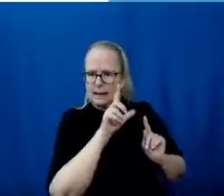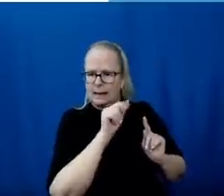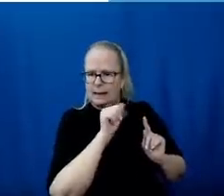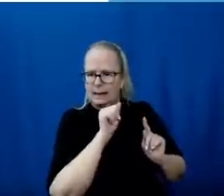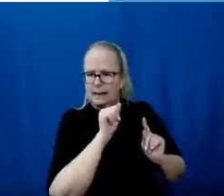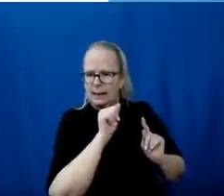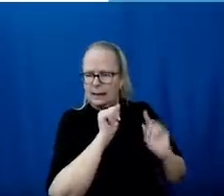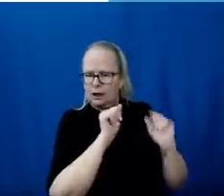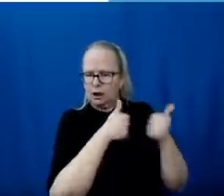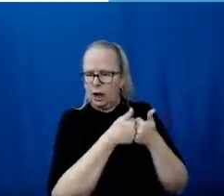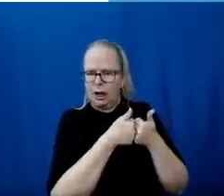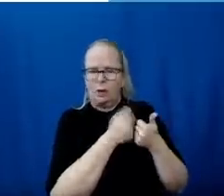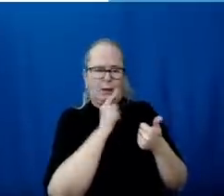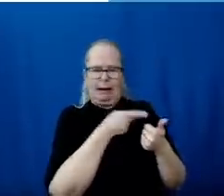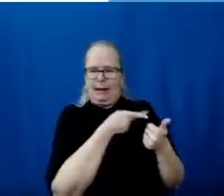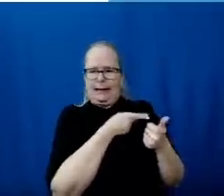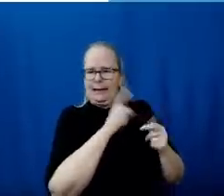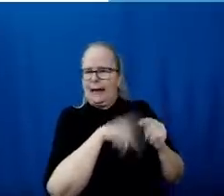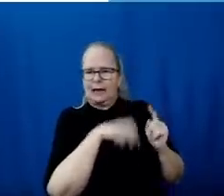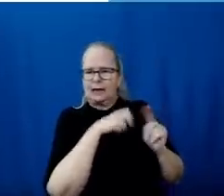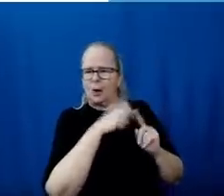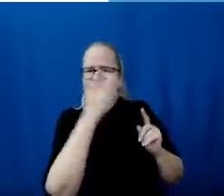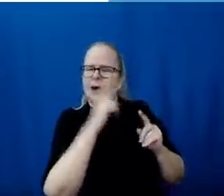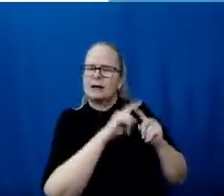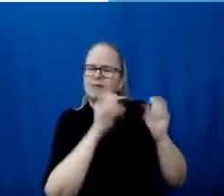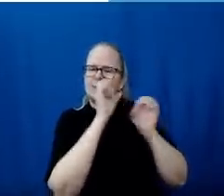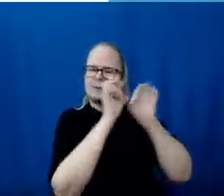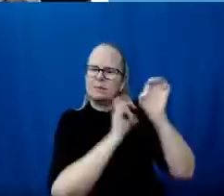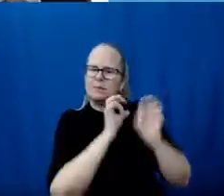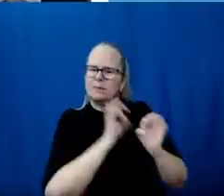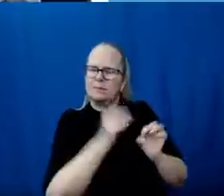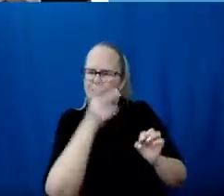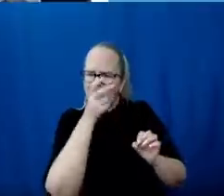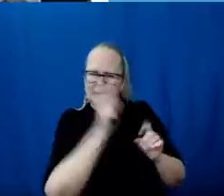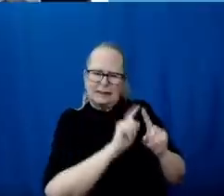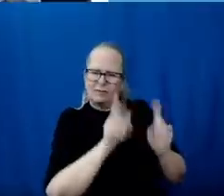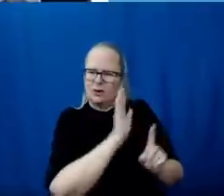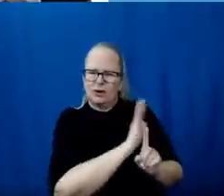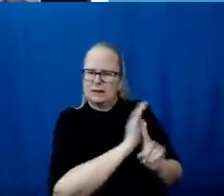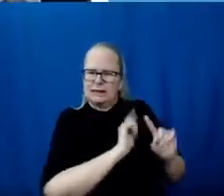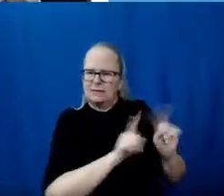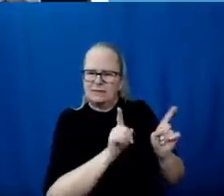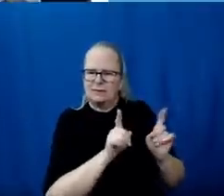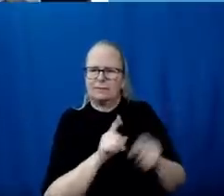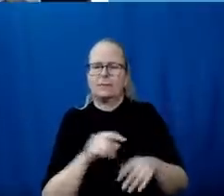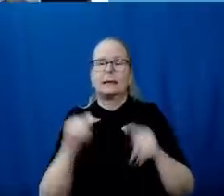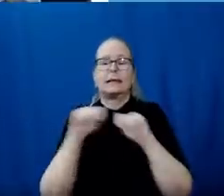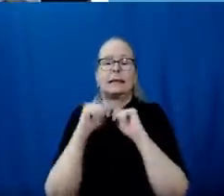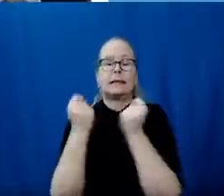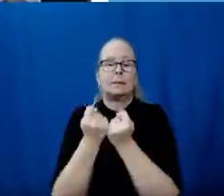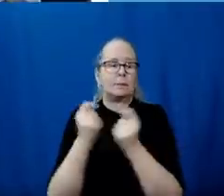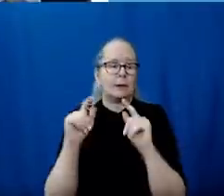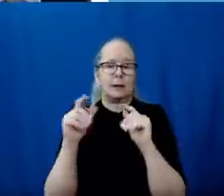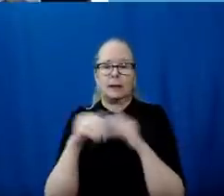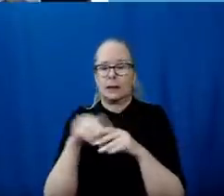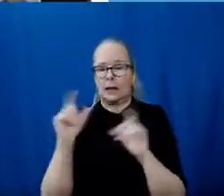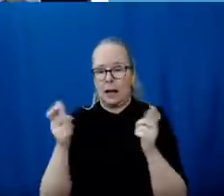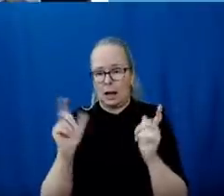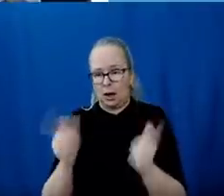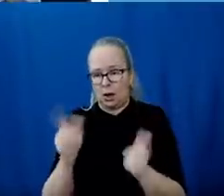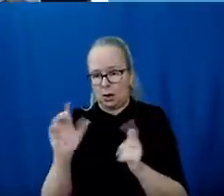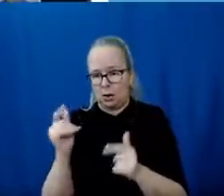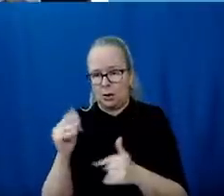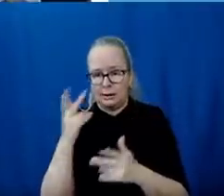And we weren't able to do it just based on the molecular biology of the viruses. Next slide, please. Our team in Calgary is